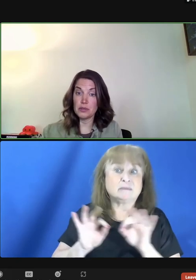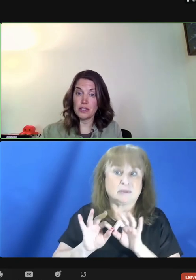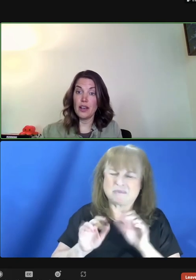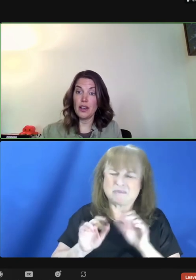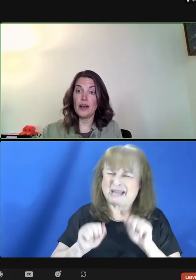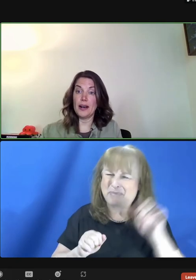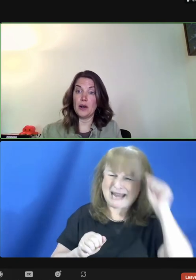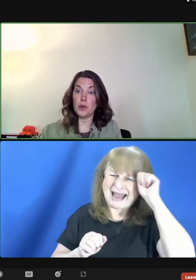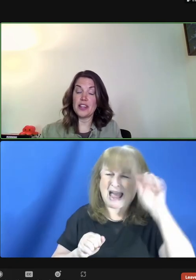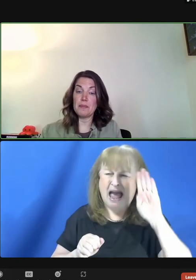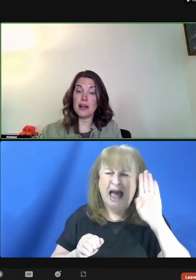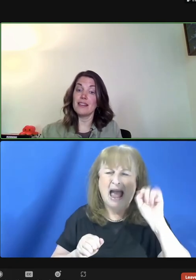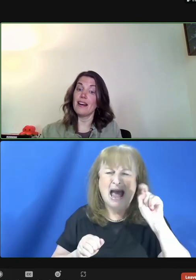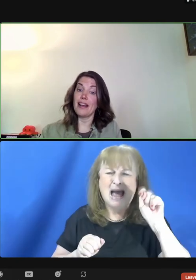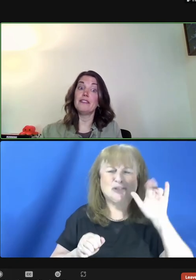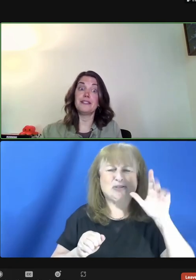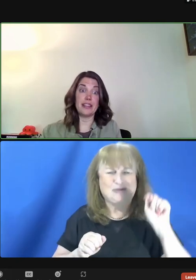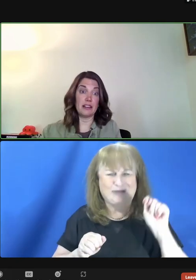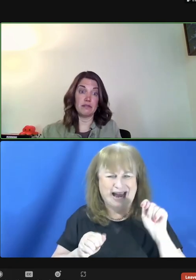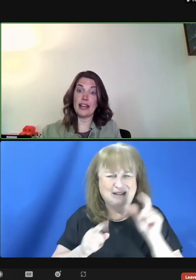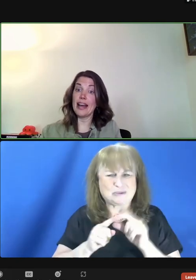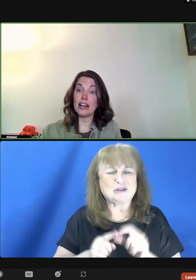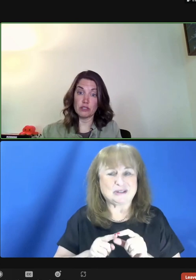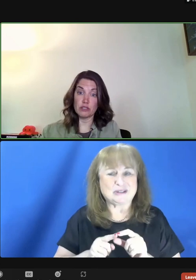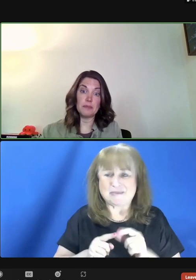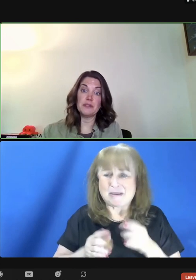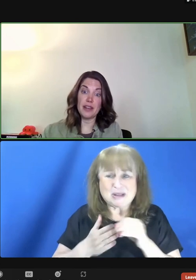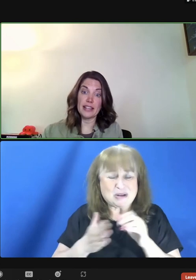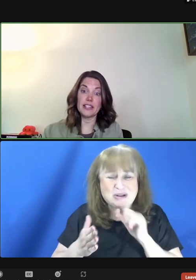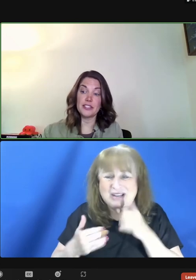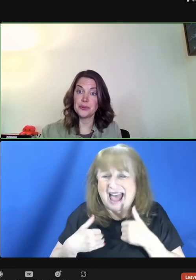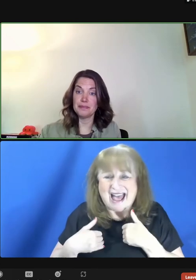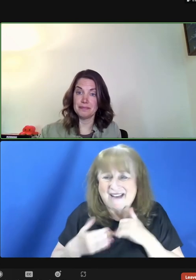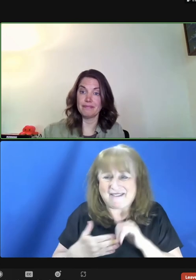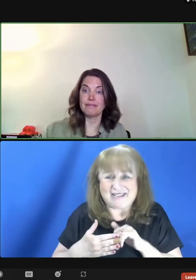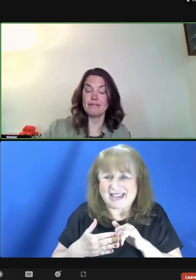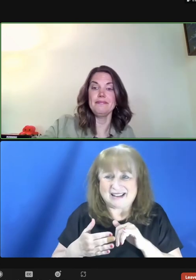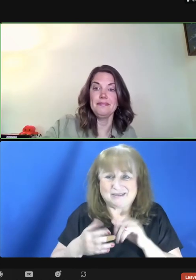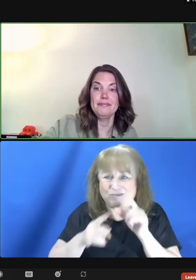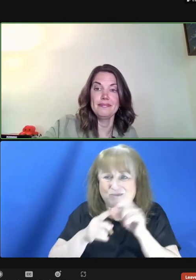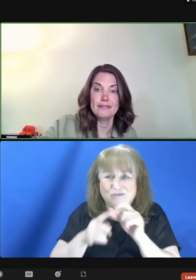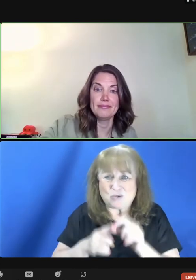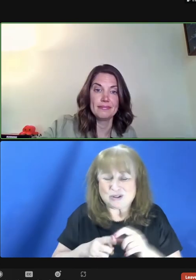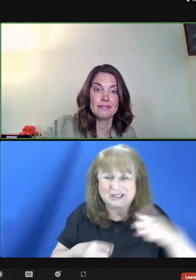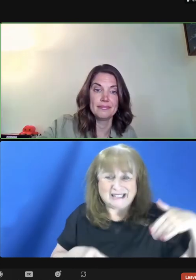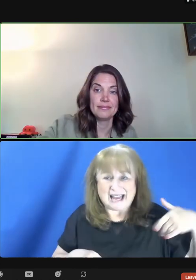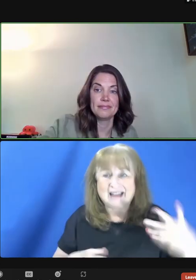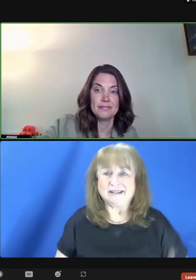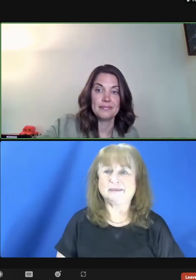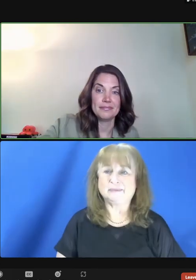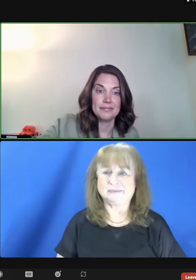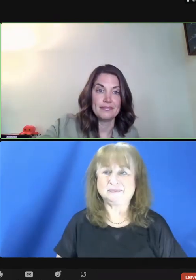abstract terms, which they might not have had that receptive access to.